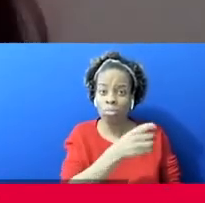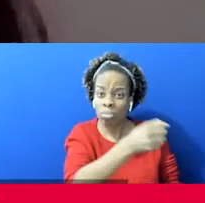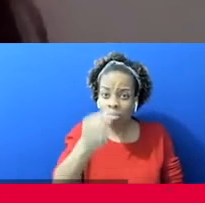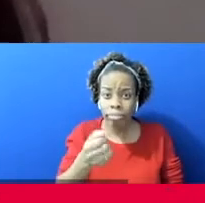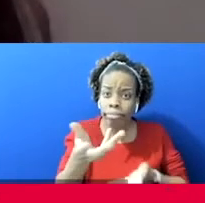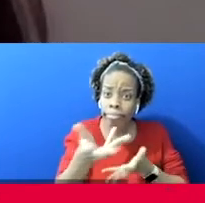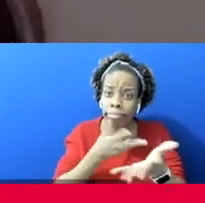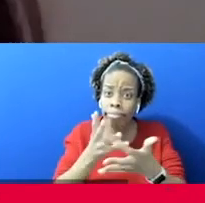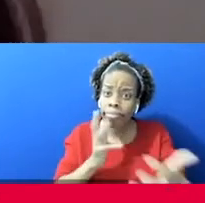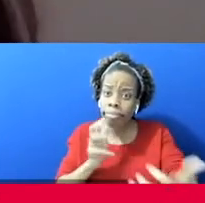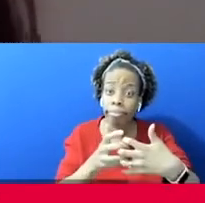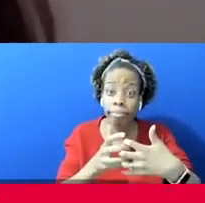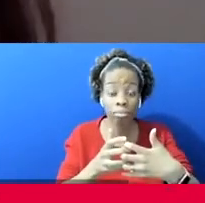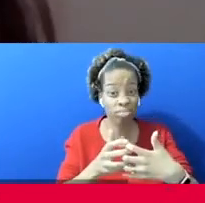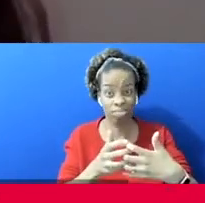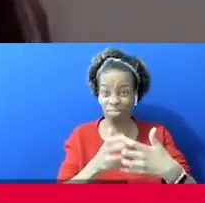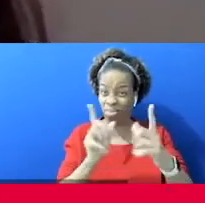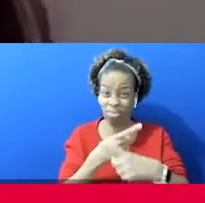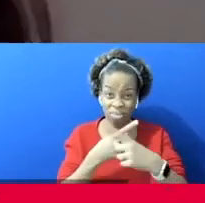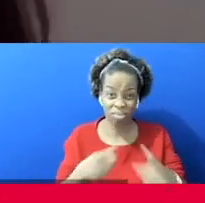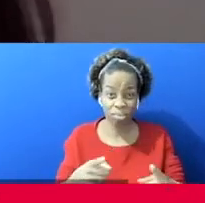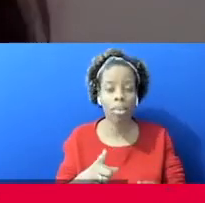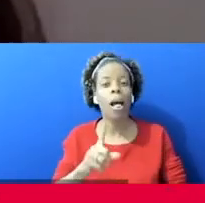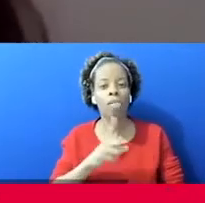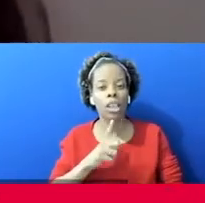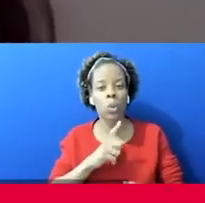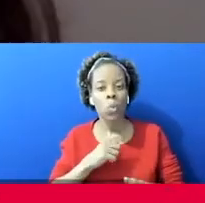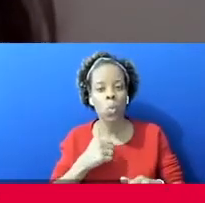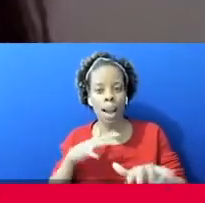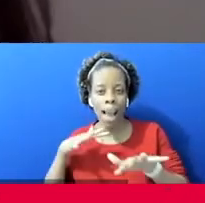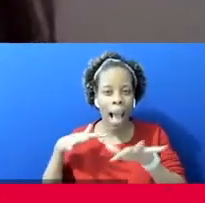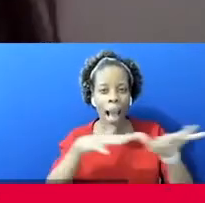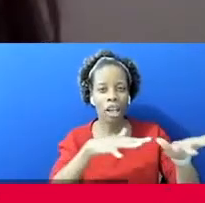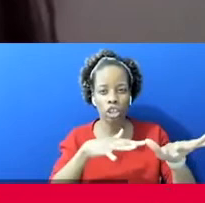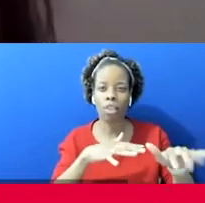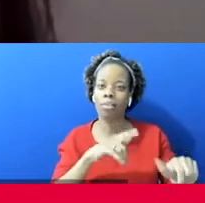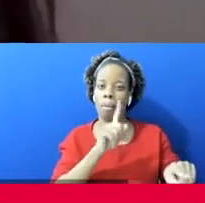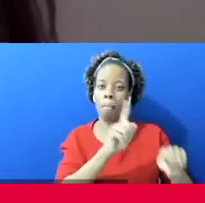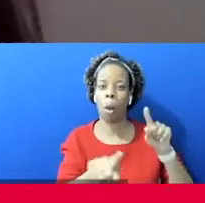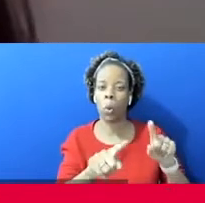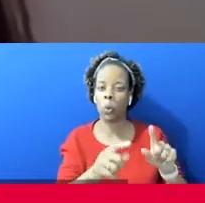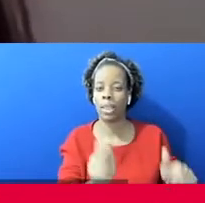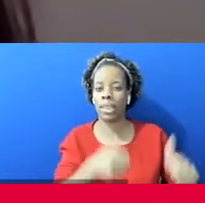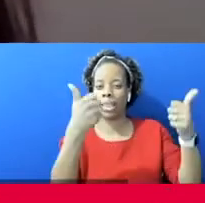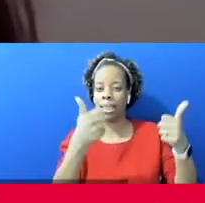is one of the hardest things to do, which is why direct action is, you know, I find that to be the most effective.